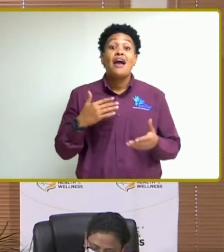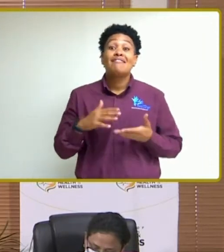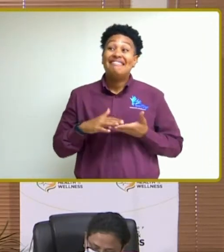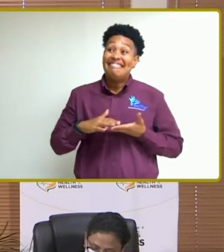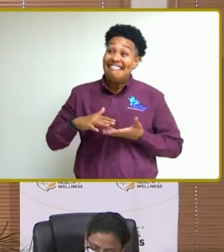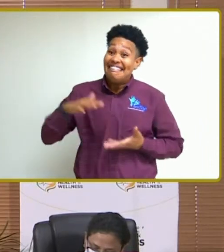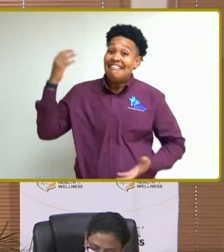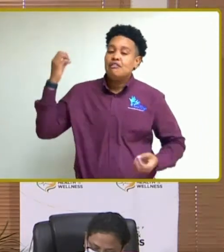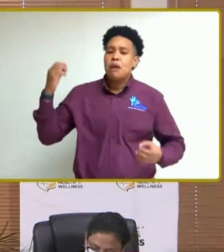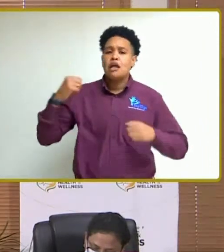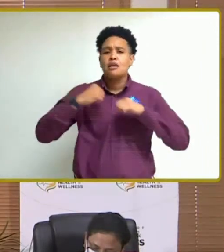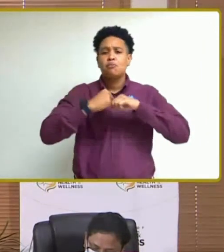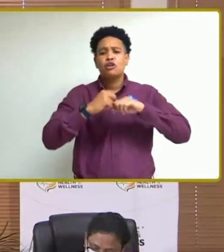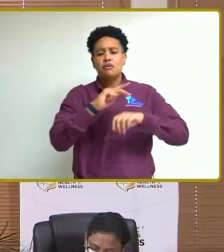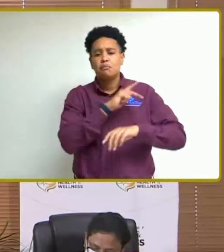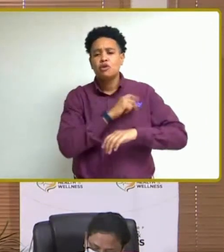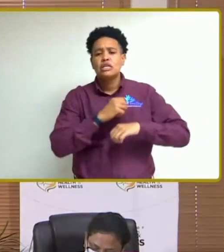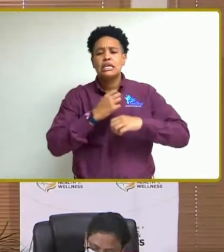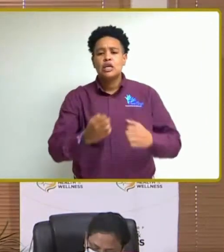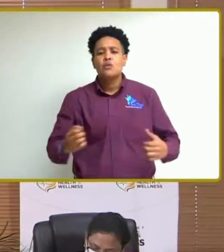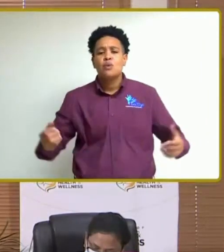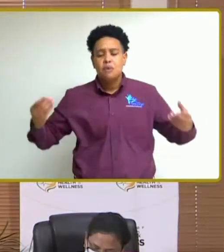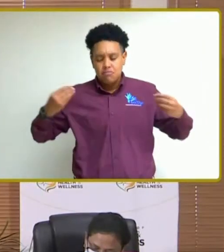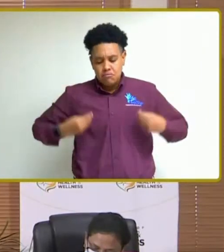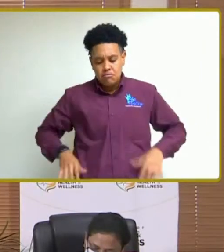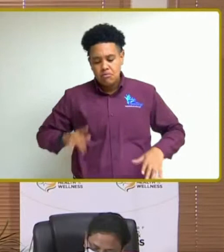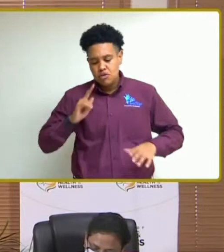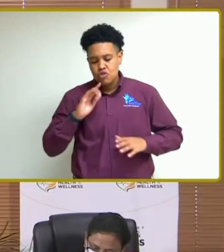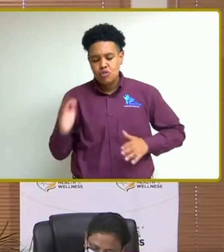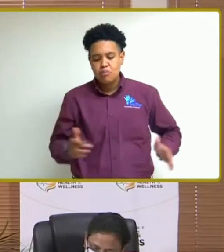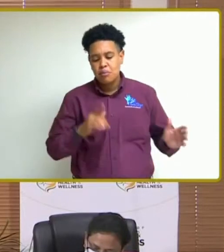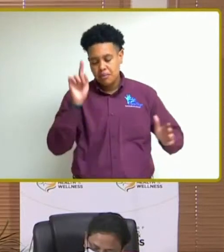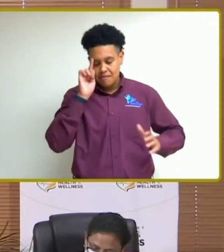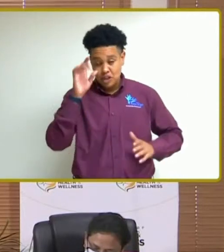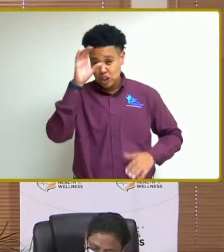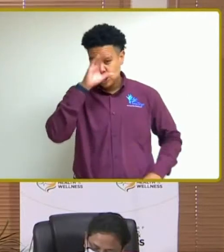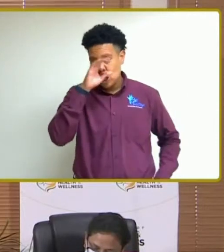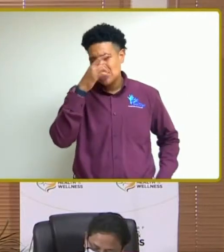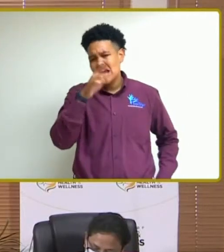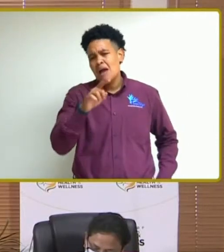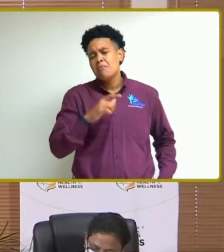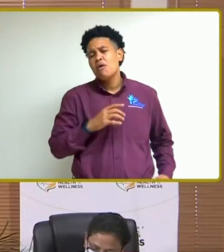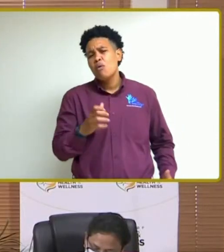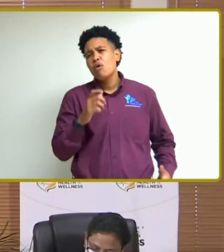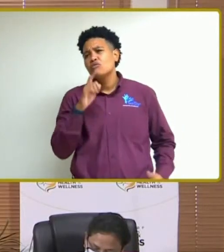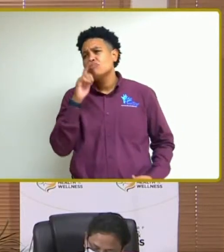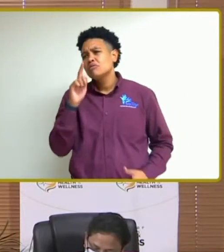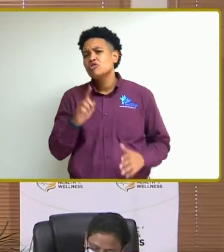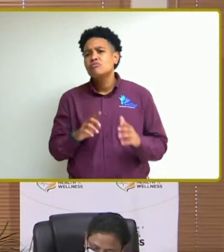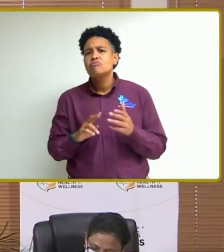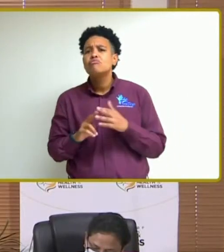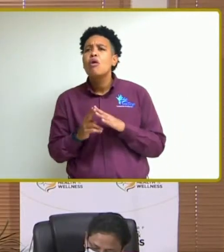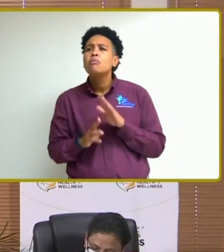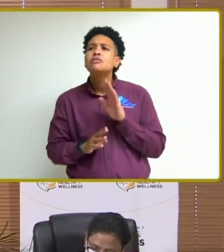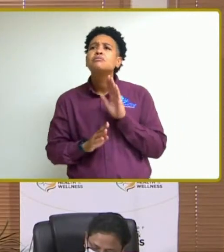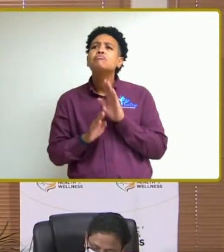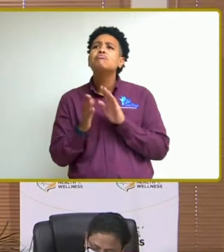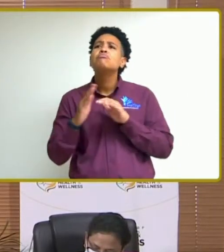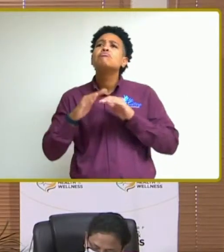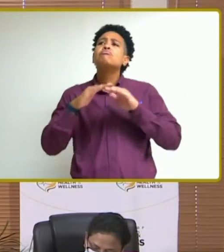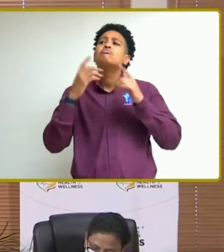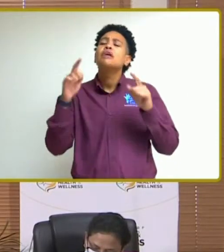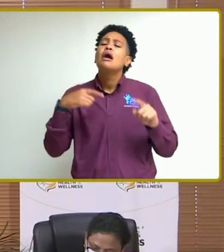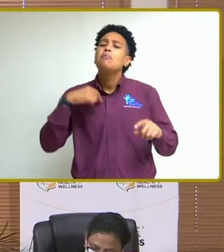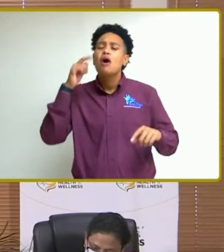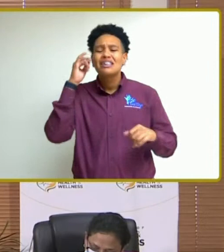of protective equipment, personal protective equipment in preparation for the surge. I want to understand that last line.